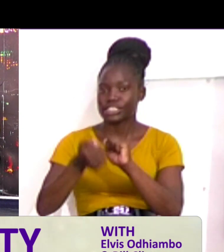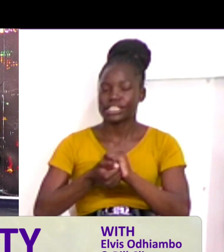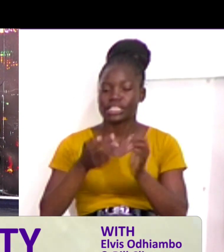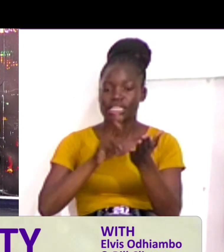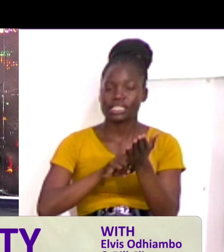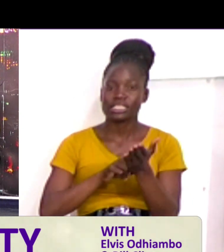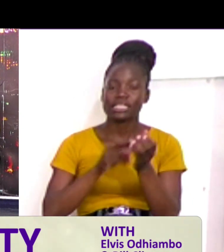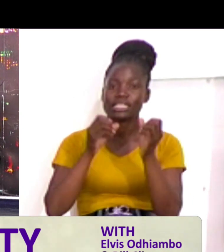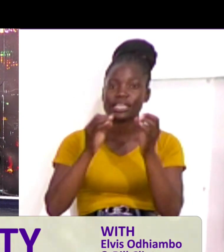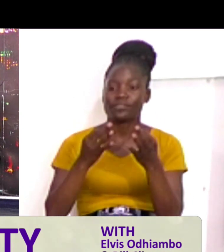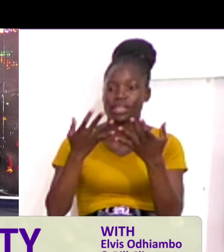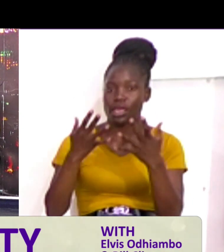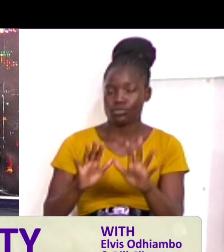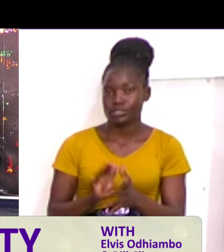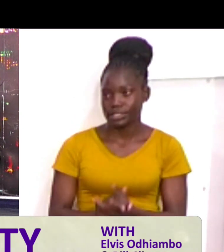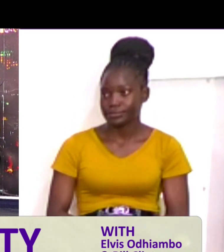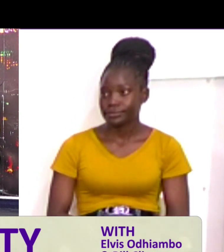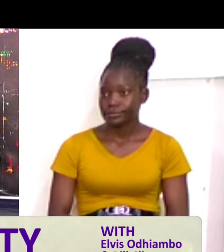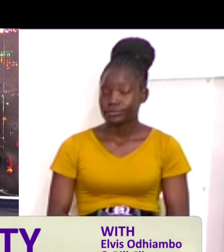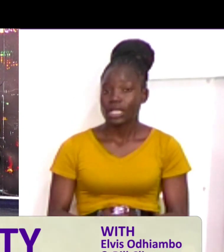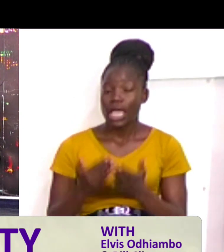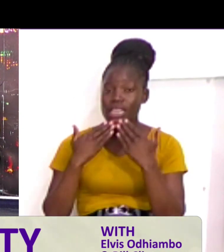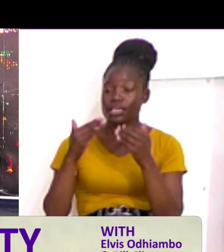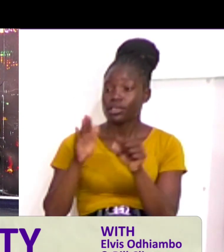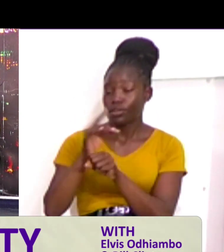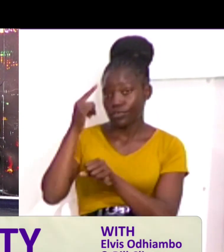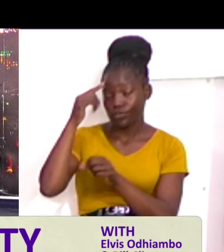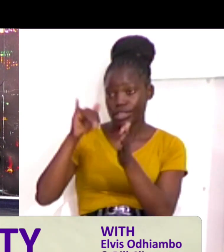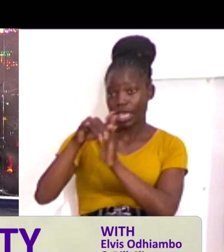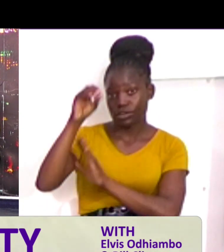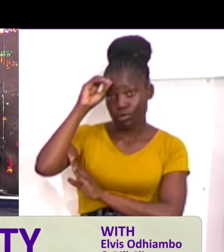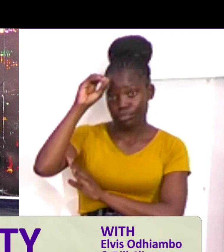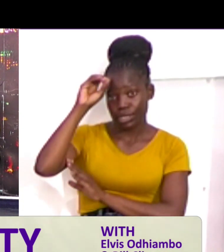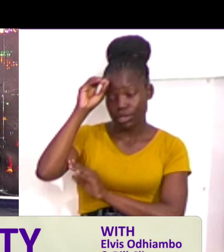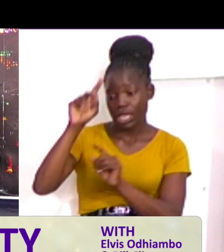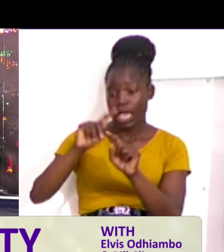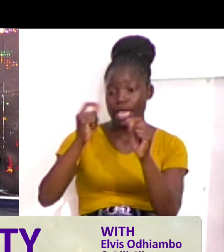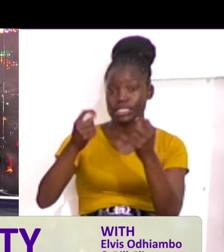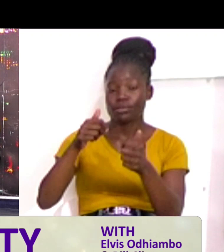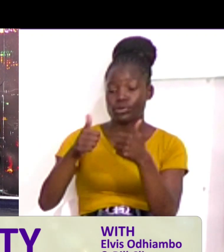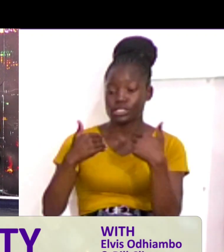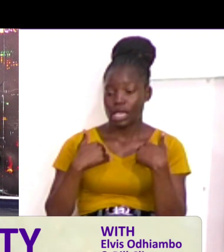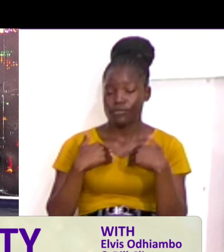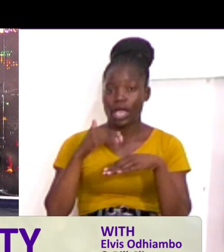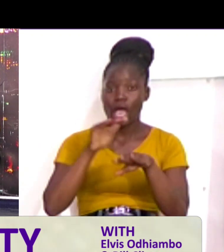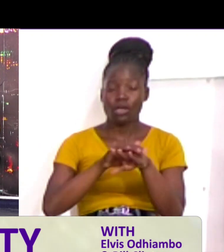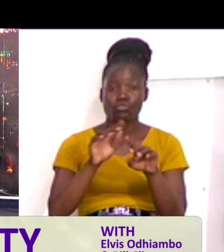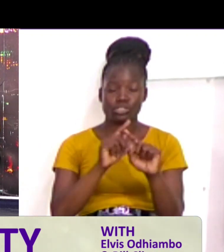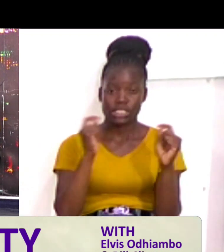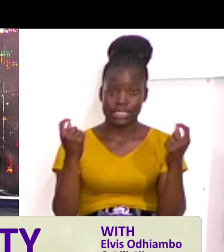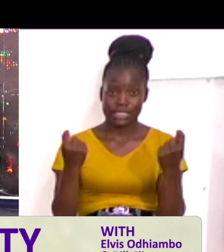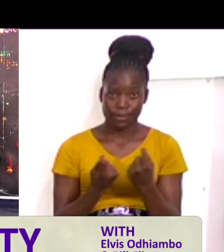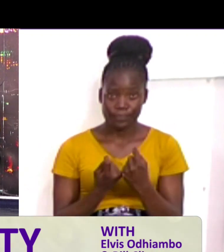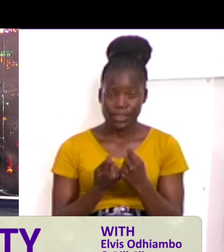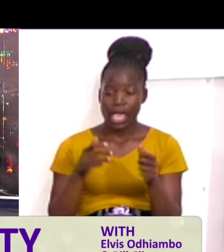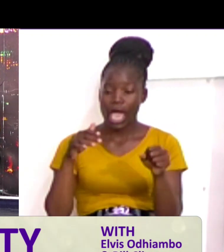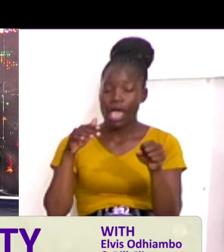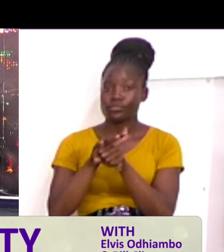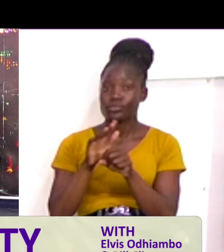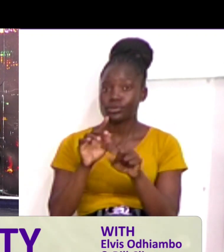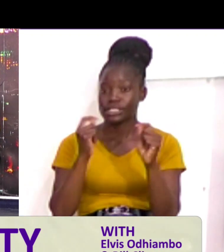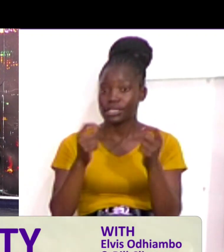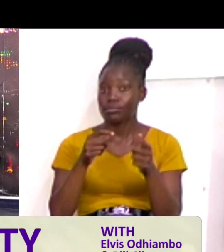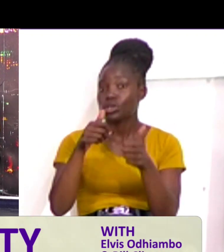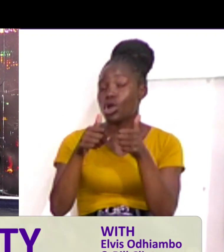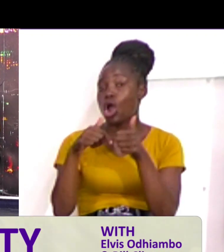losing or if they are drawing. All right. Thank you so much for that opinion. Of course, a team that has squad depth, that has a full bench is Chelsea.